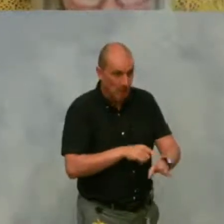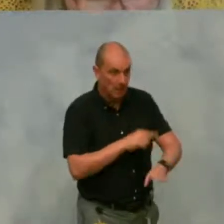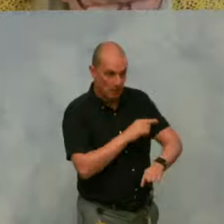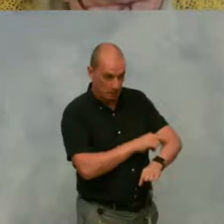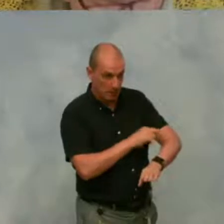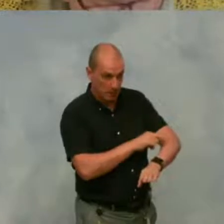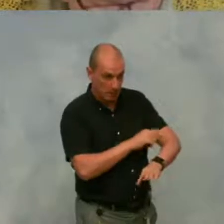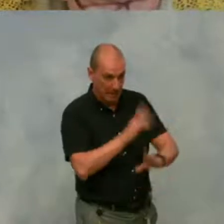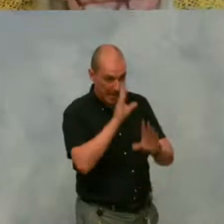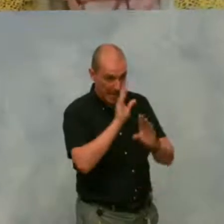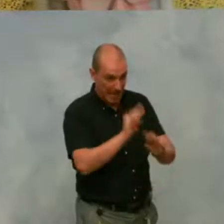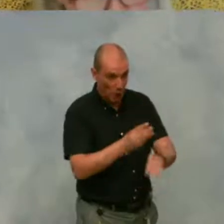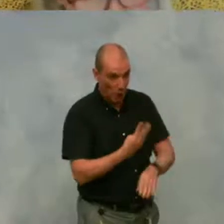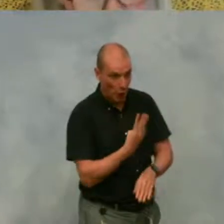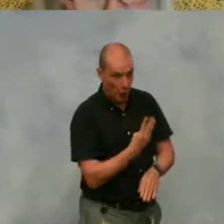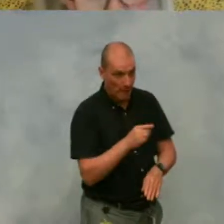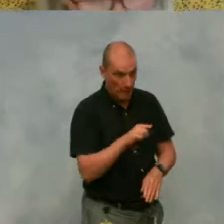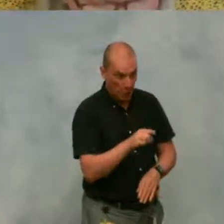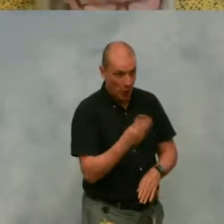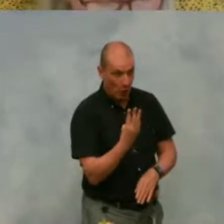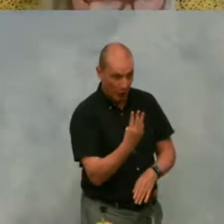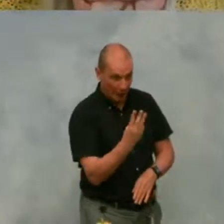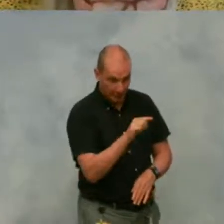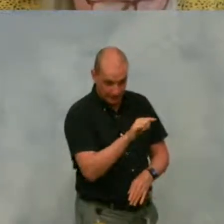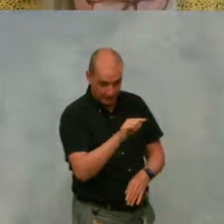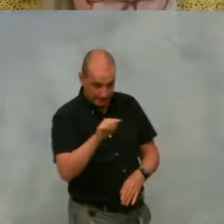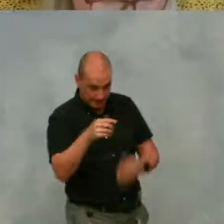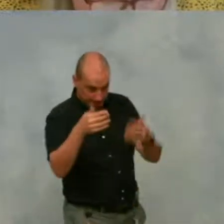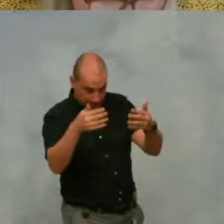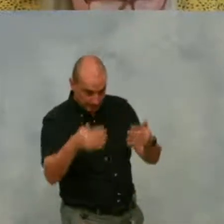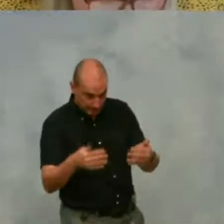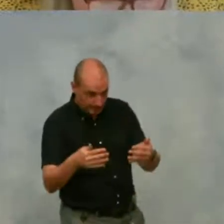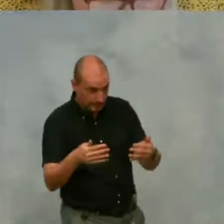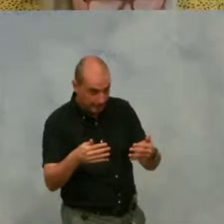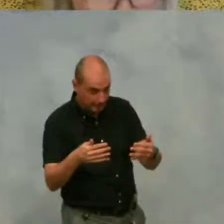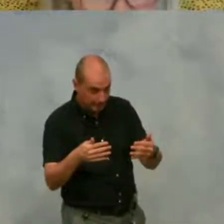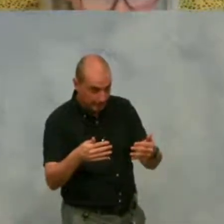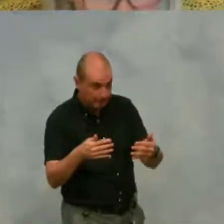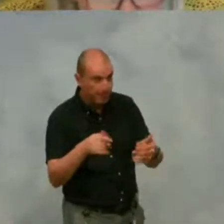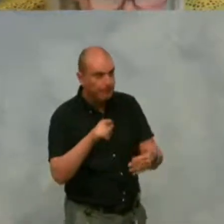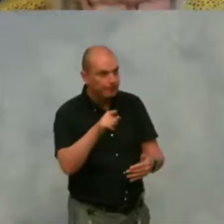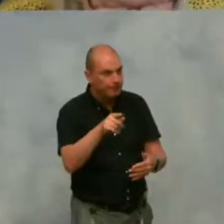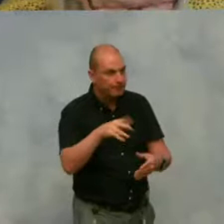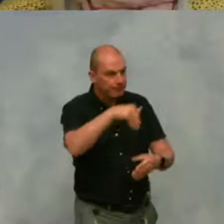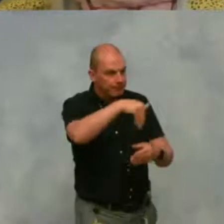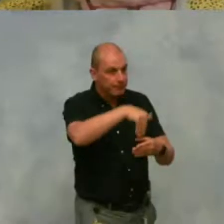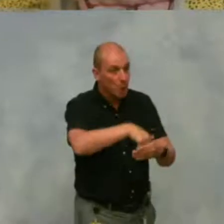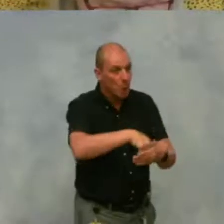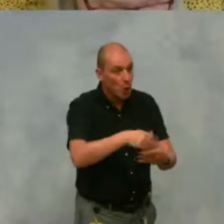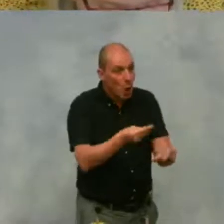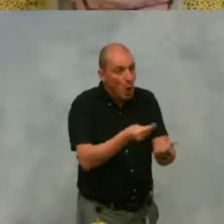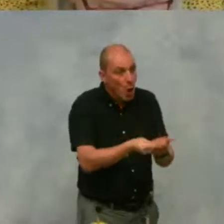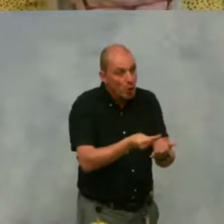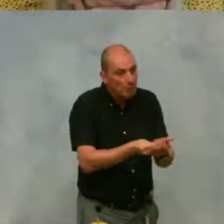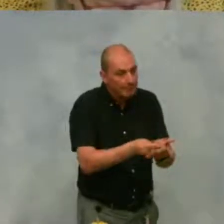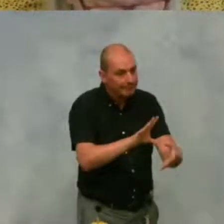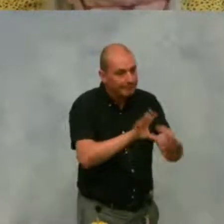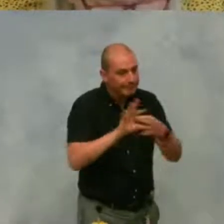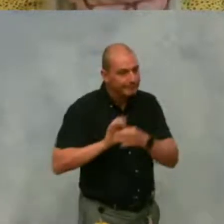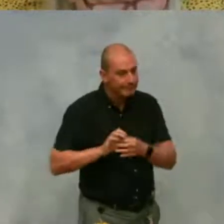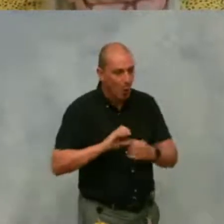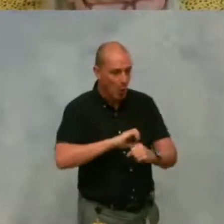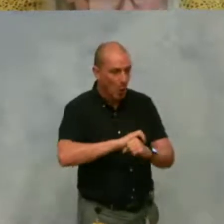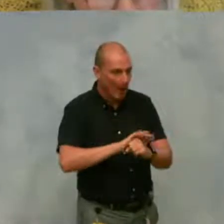your information at 3.3. A point to note is that this report includes costs in relation to COVID,